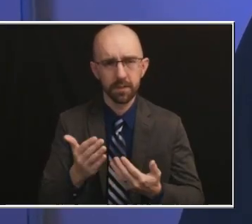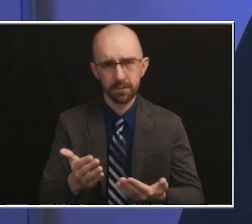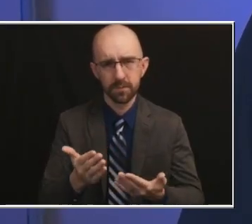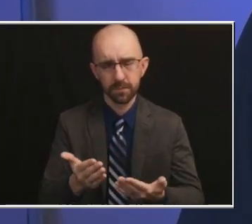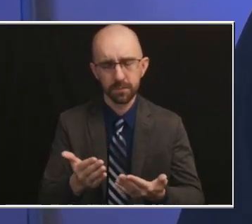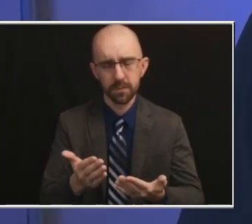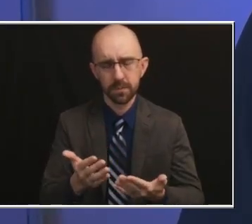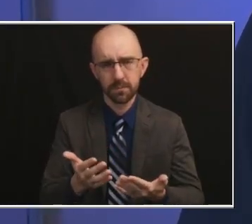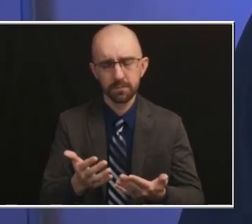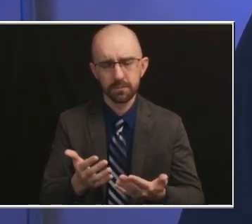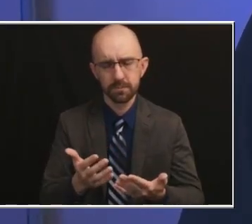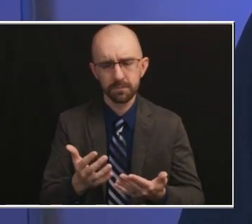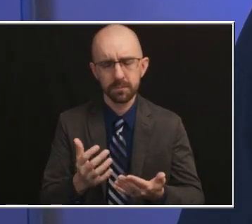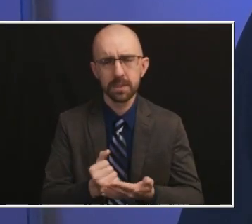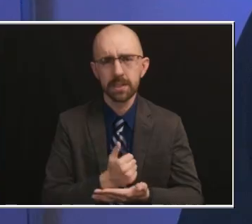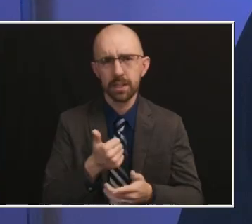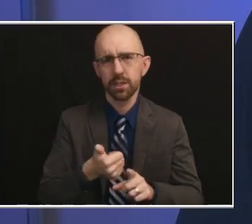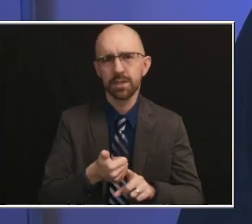get yourself better.